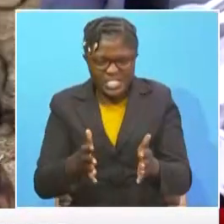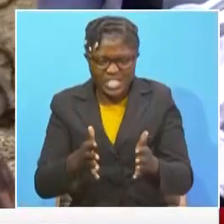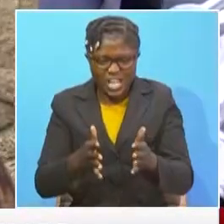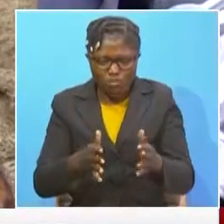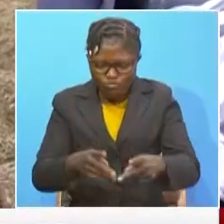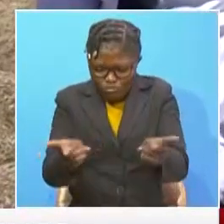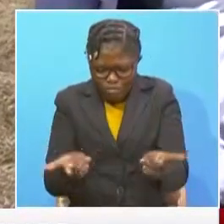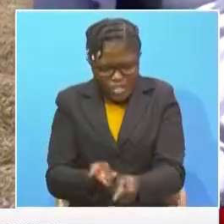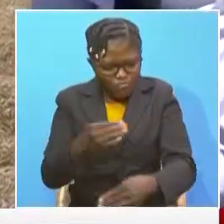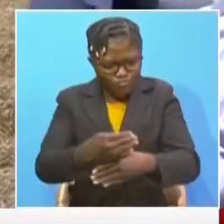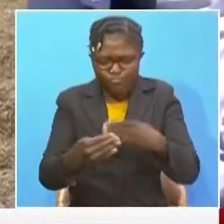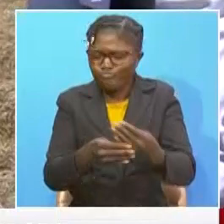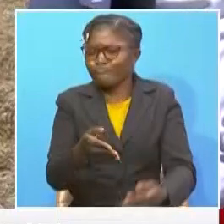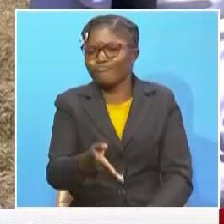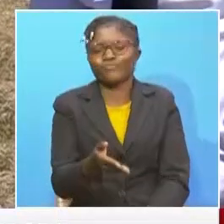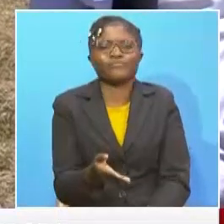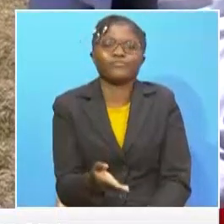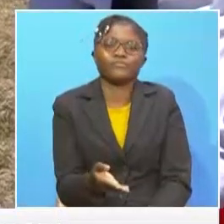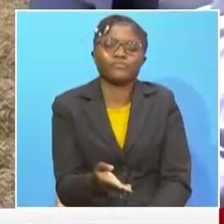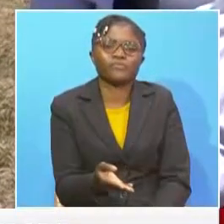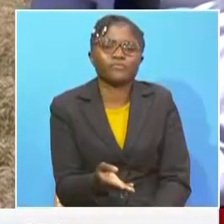foundation that we found. So